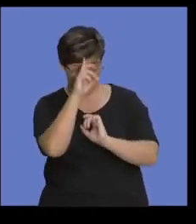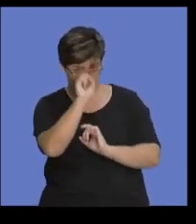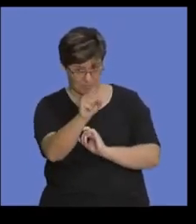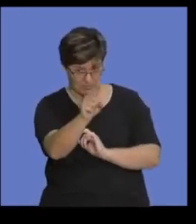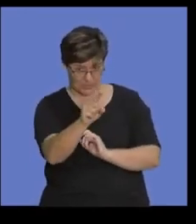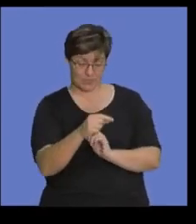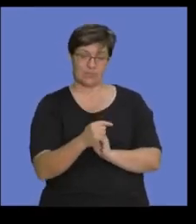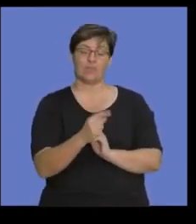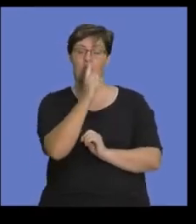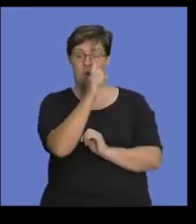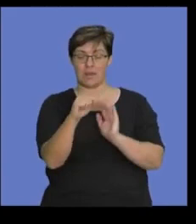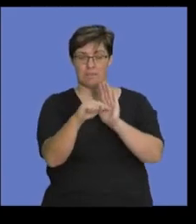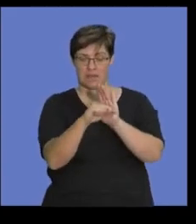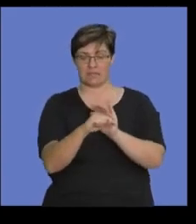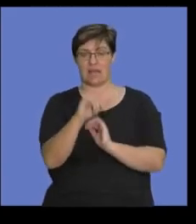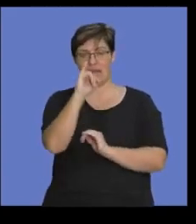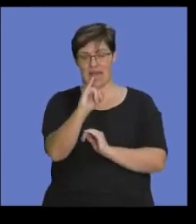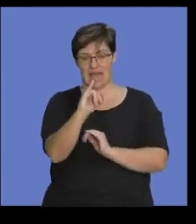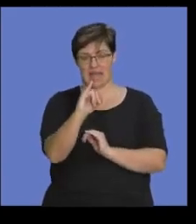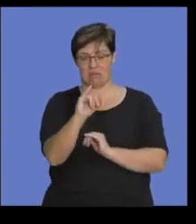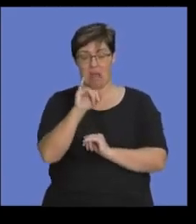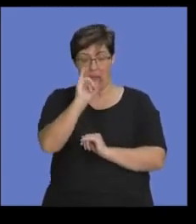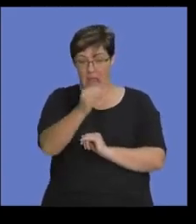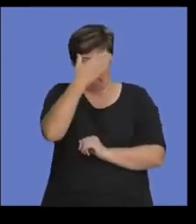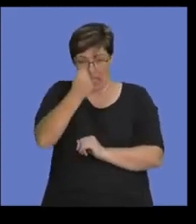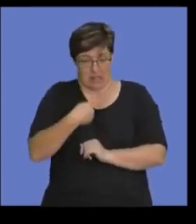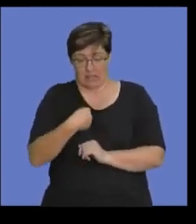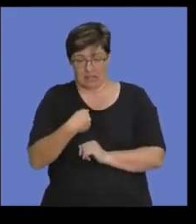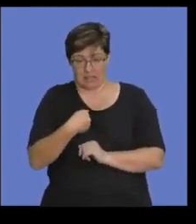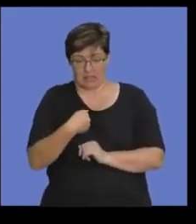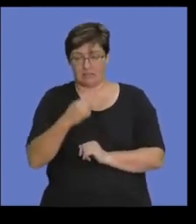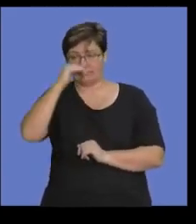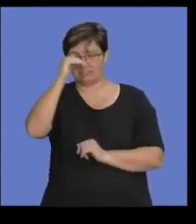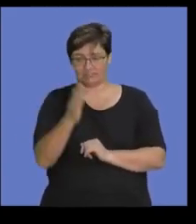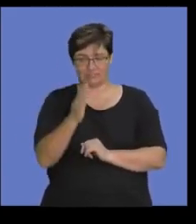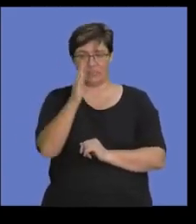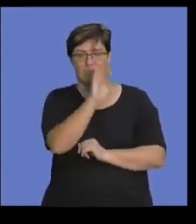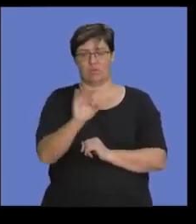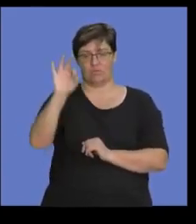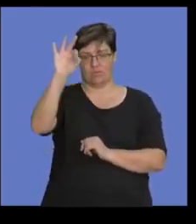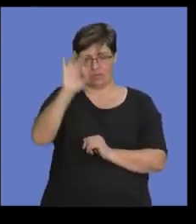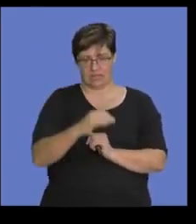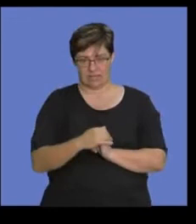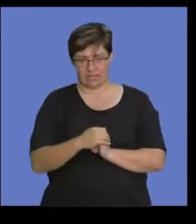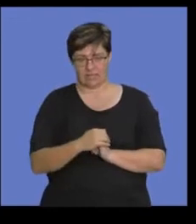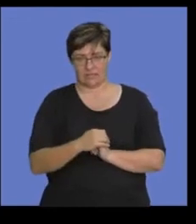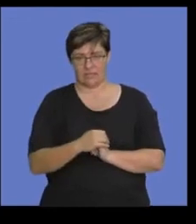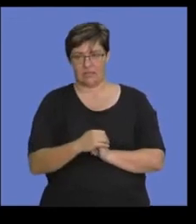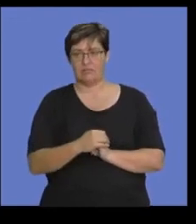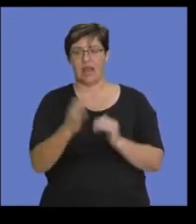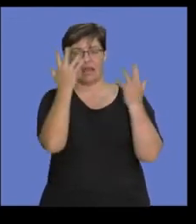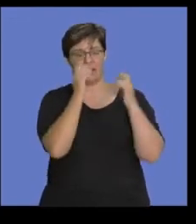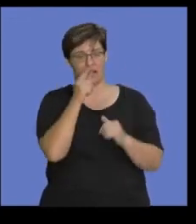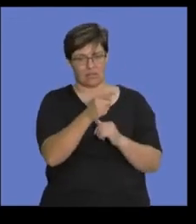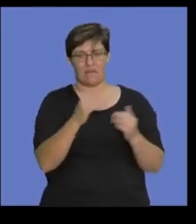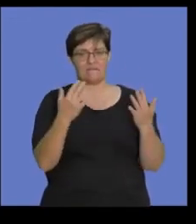So this will be 1 minus I, which I do not know, and this is to the exponent of 3. So